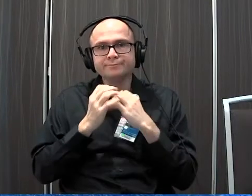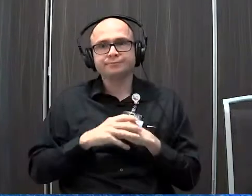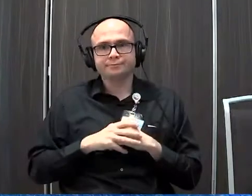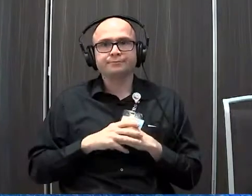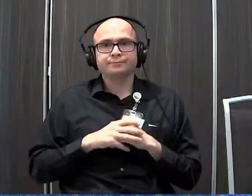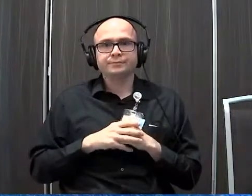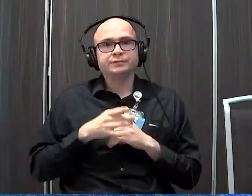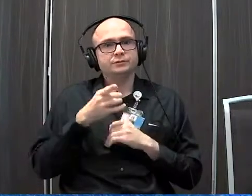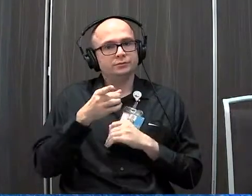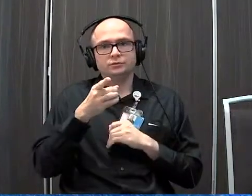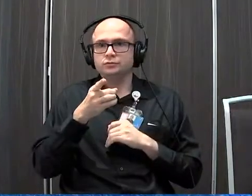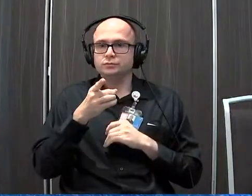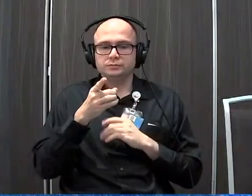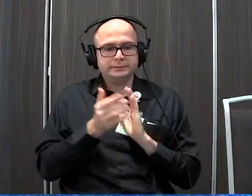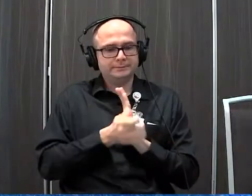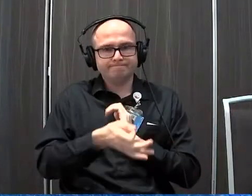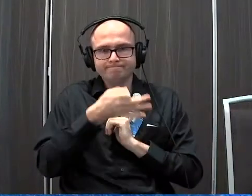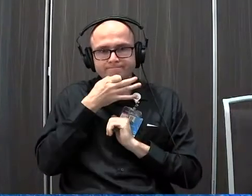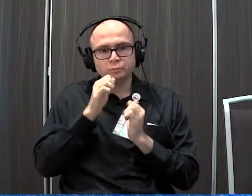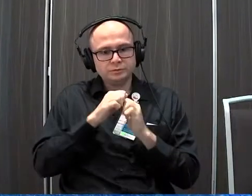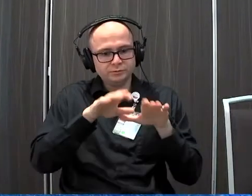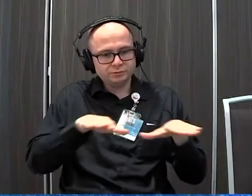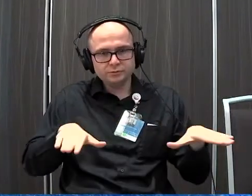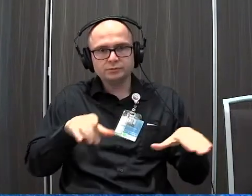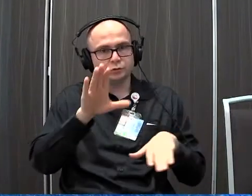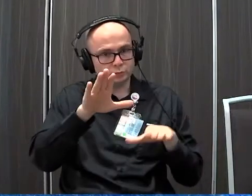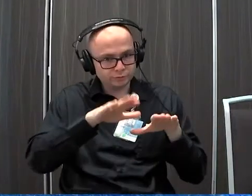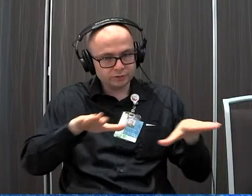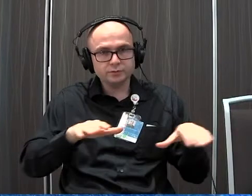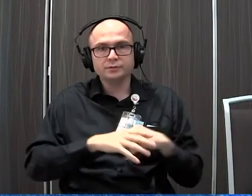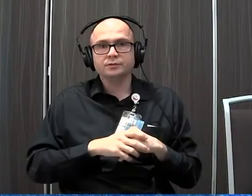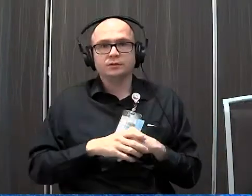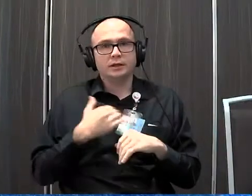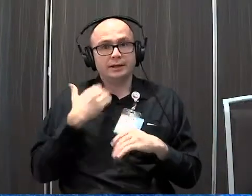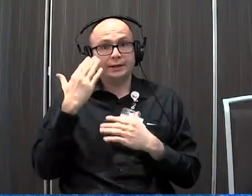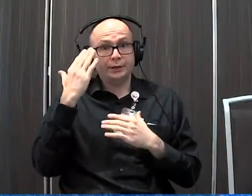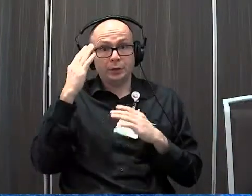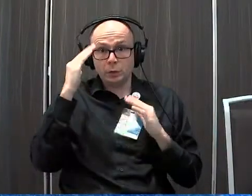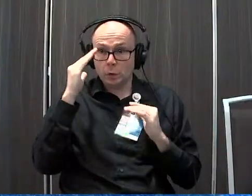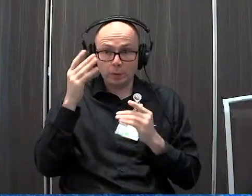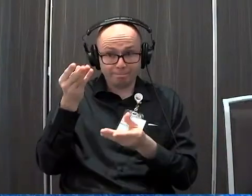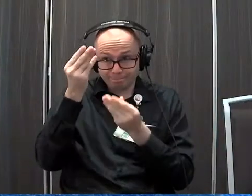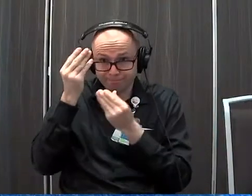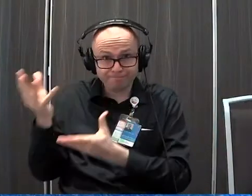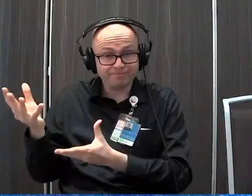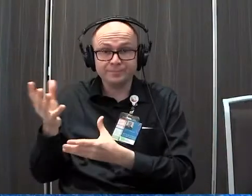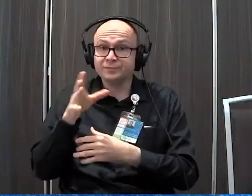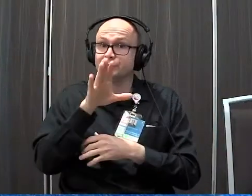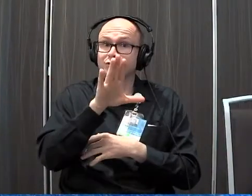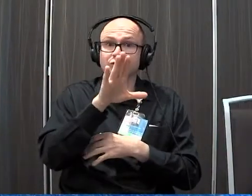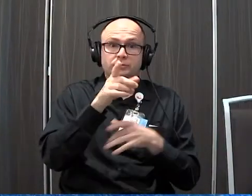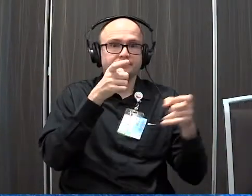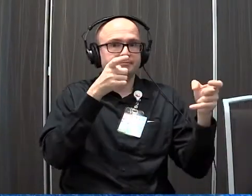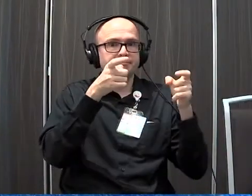And you have such an expertise in your child, and I hope that can be really conveyed to them, because you're the one that